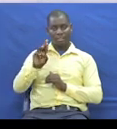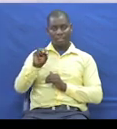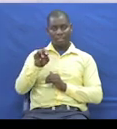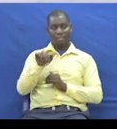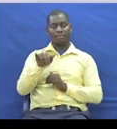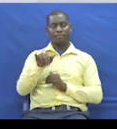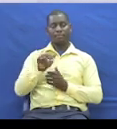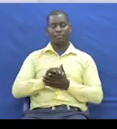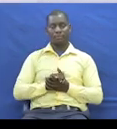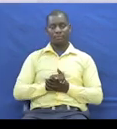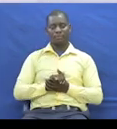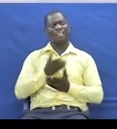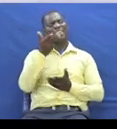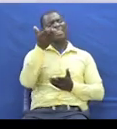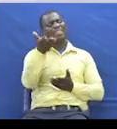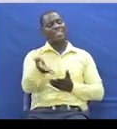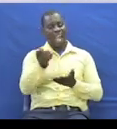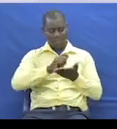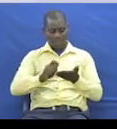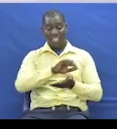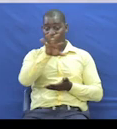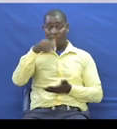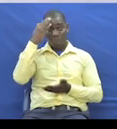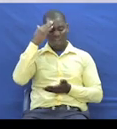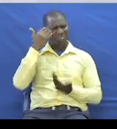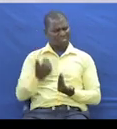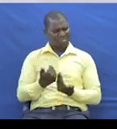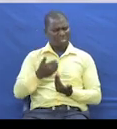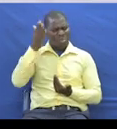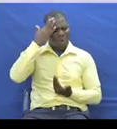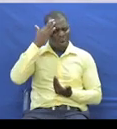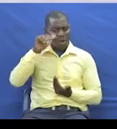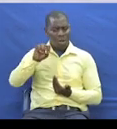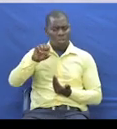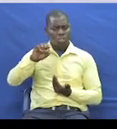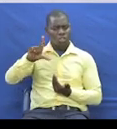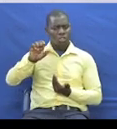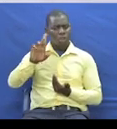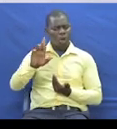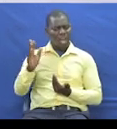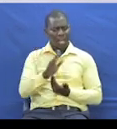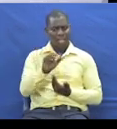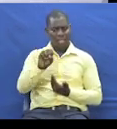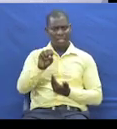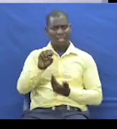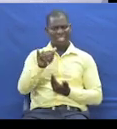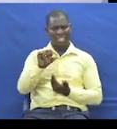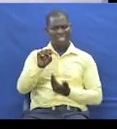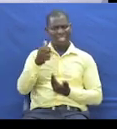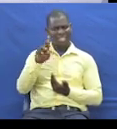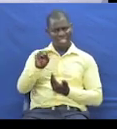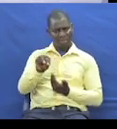Dear student, every one of us know the solar system. The solar system is having